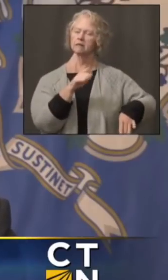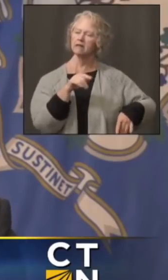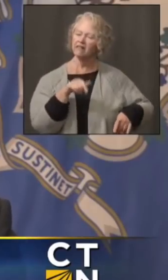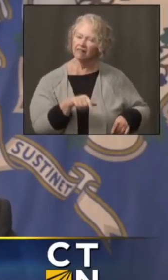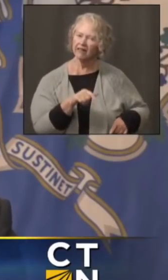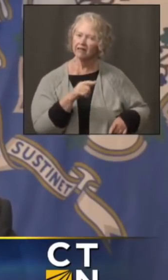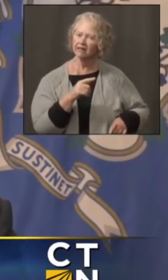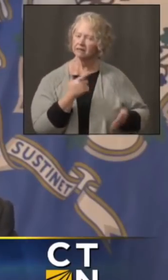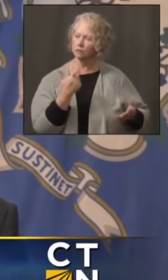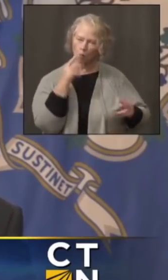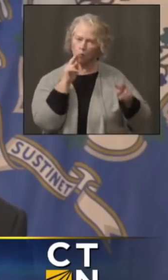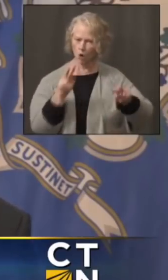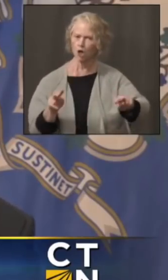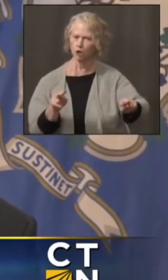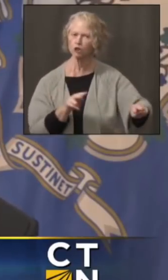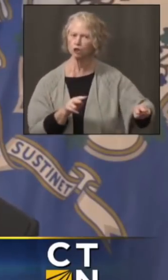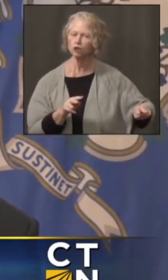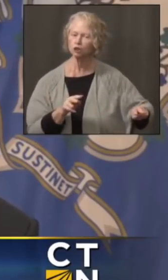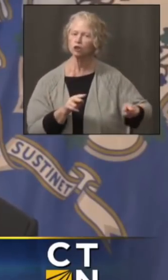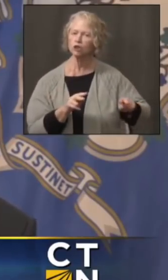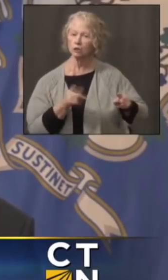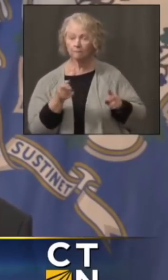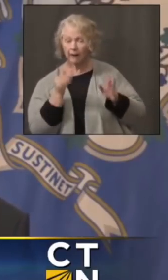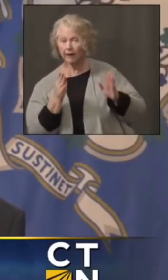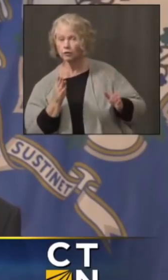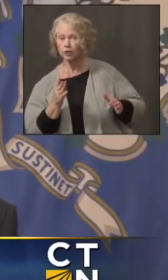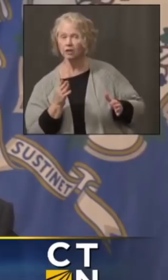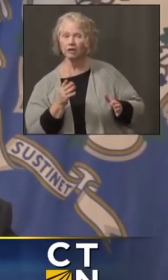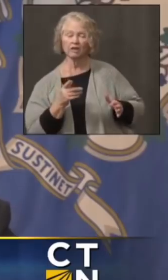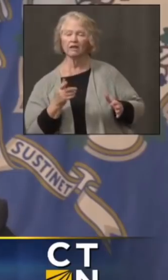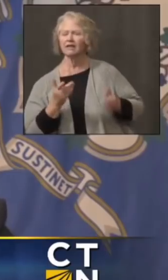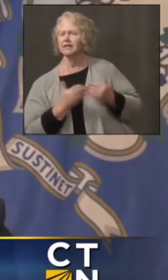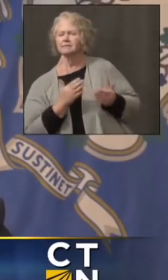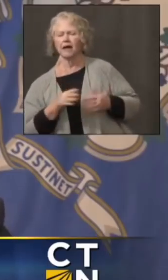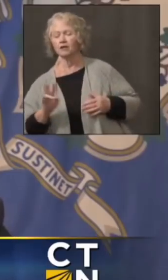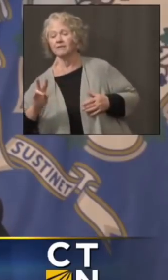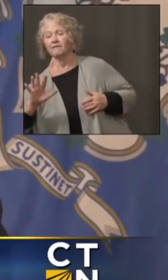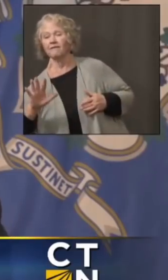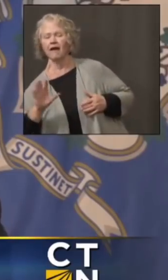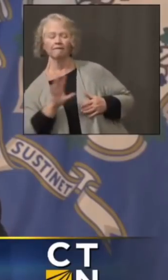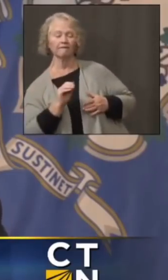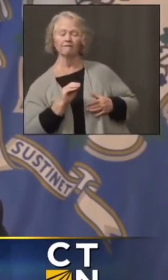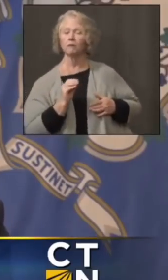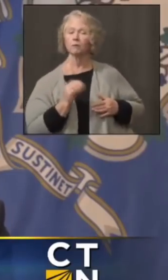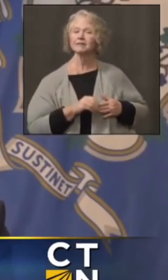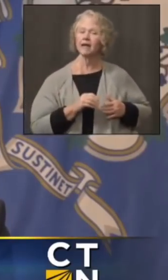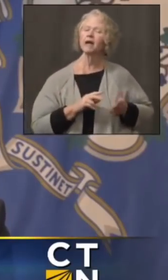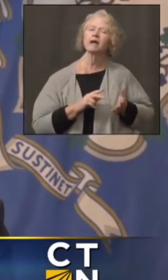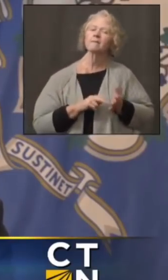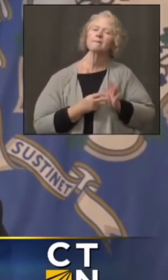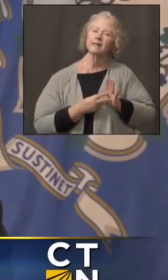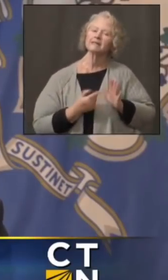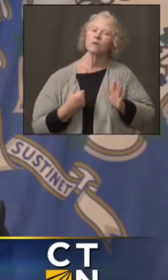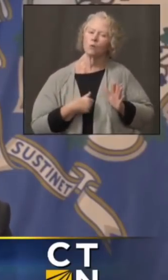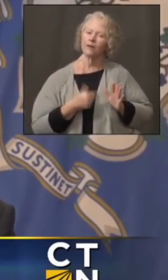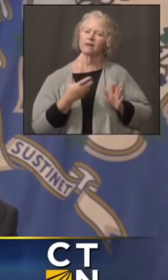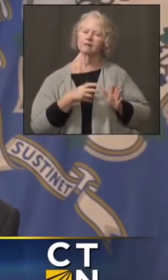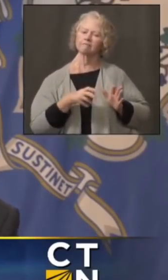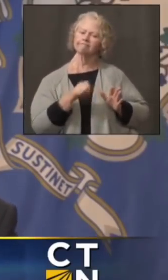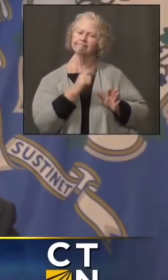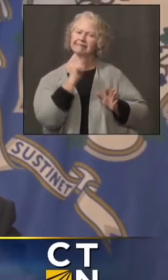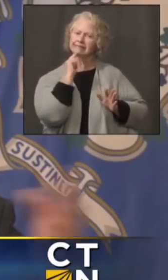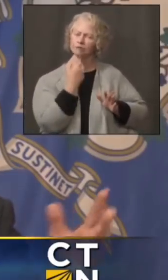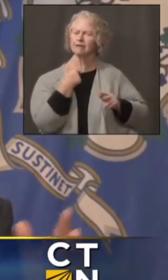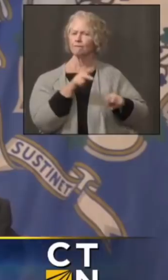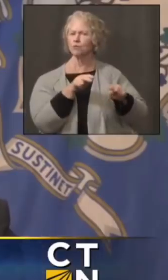and we're paying attention to this. And whether you're at 75% or 50%, it sends a signal that we're being cautious about this. You may